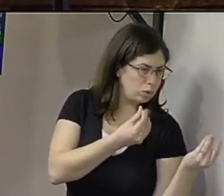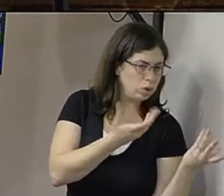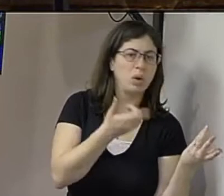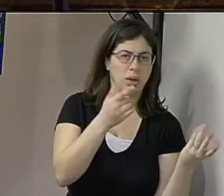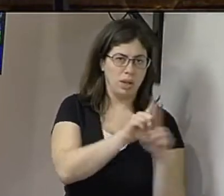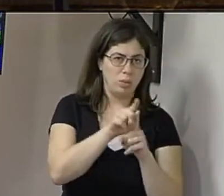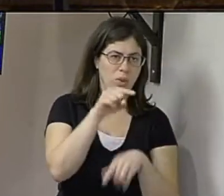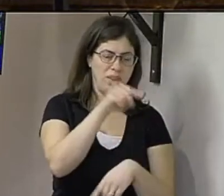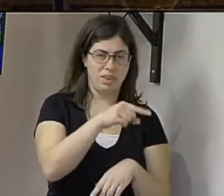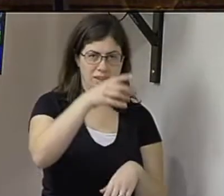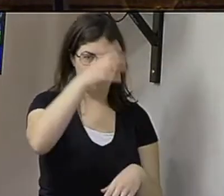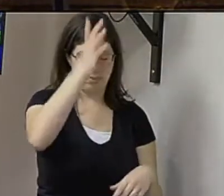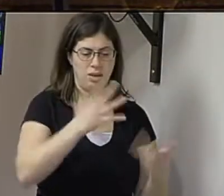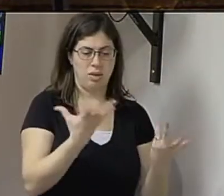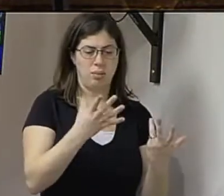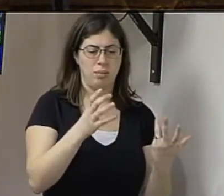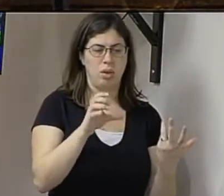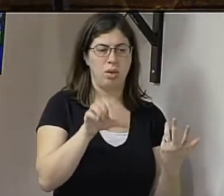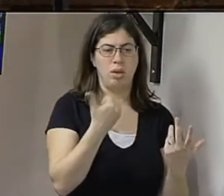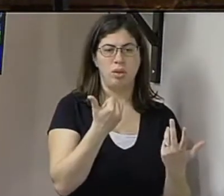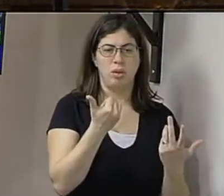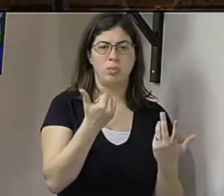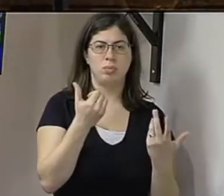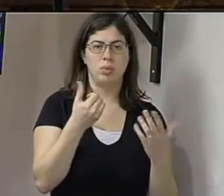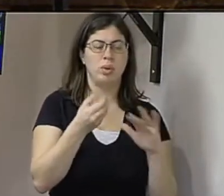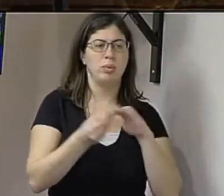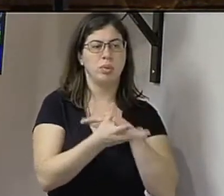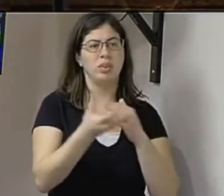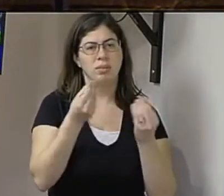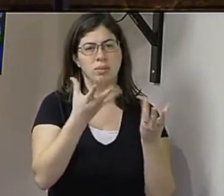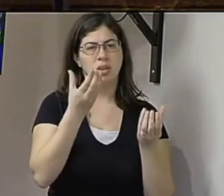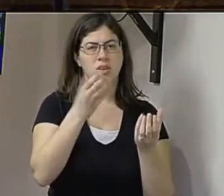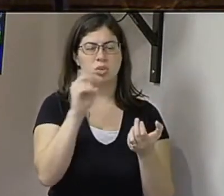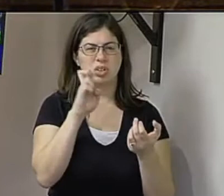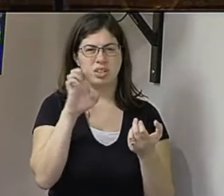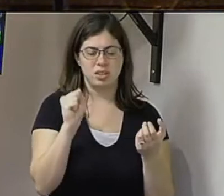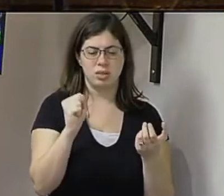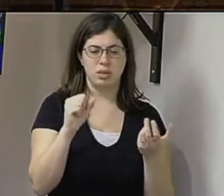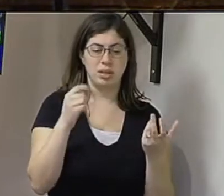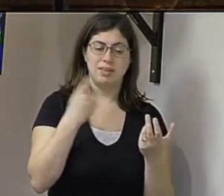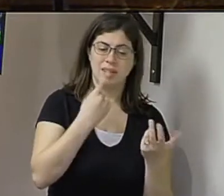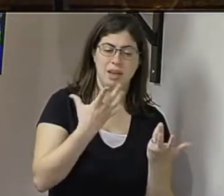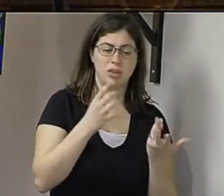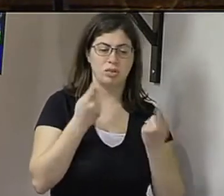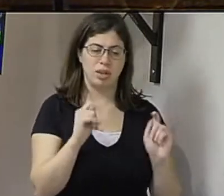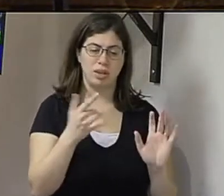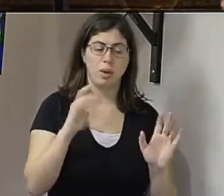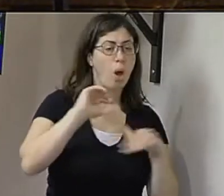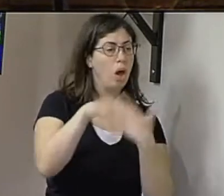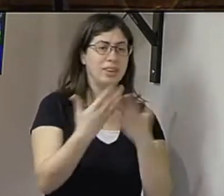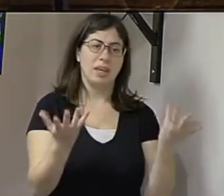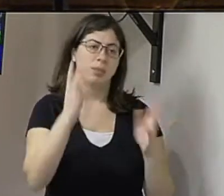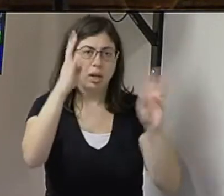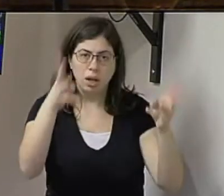also in extra-biblical sources. Whenever I say that, I'm not saying that we shouldn't believe it unless we see it somewhere else. I'm saying that when people come to you and try and tell you, see, all this stuff is